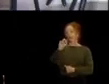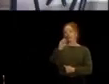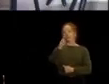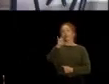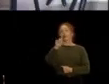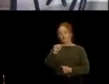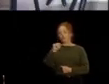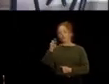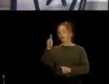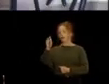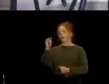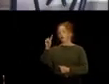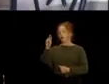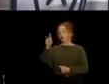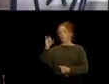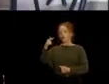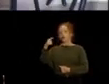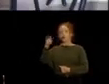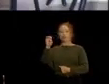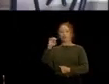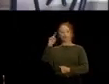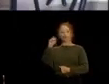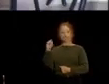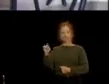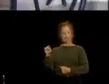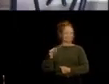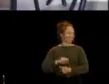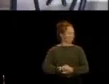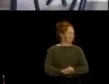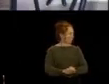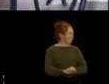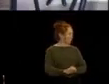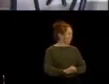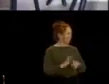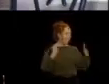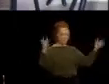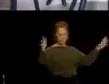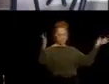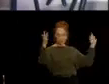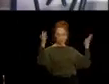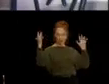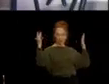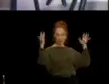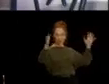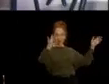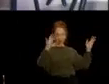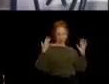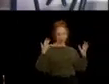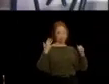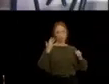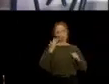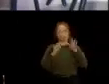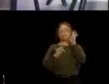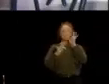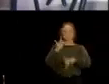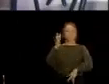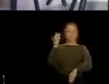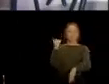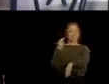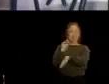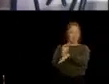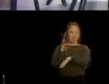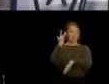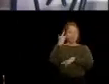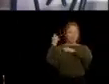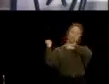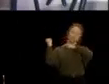Bill Galvano Leadership Award. Senator was not here last night. She drove early this